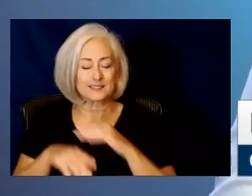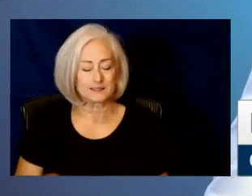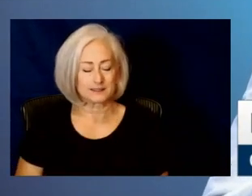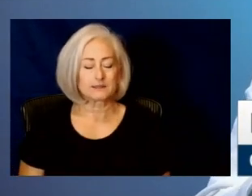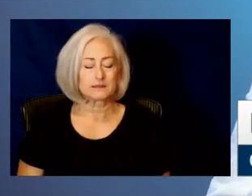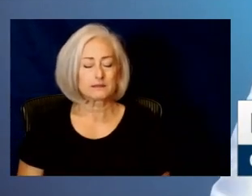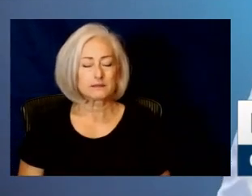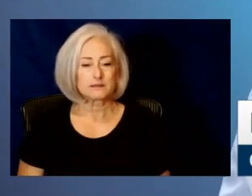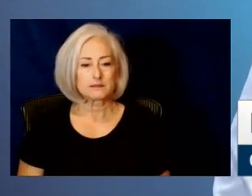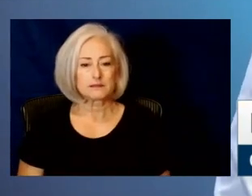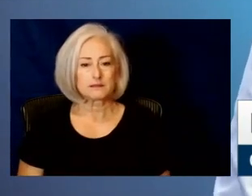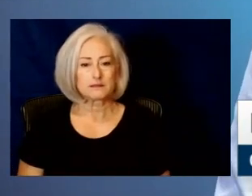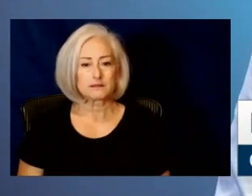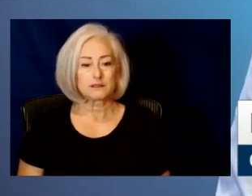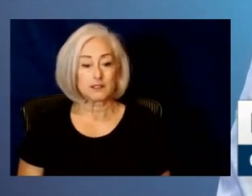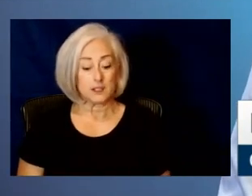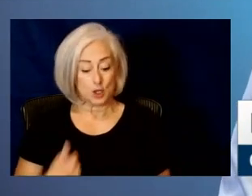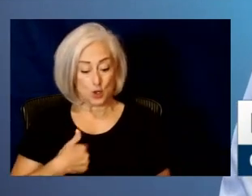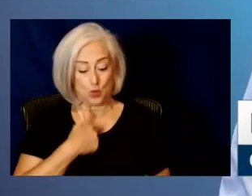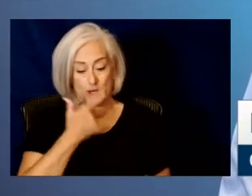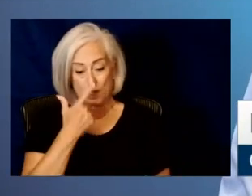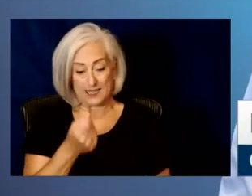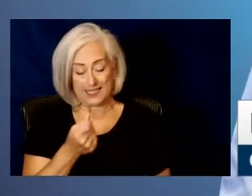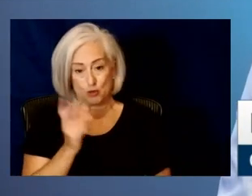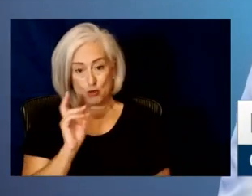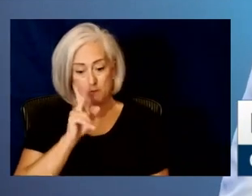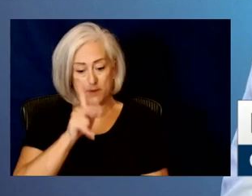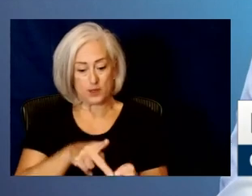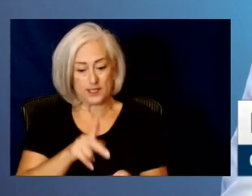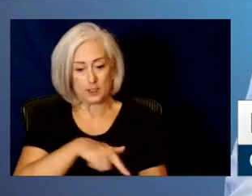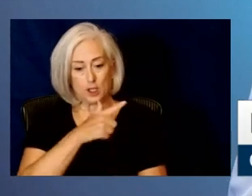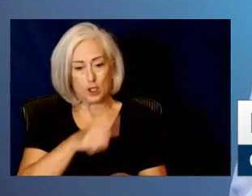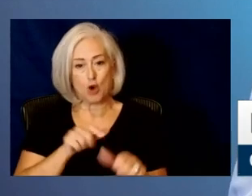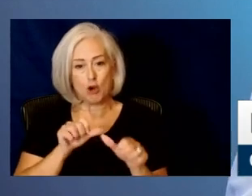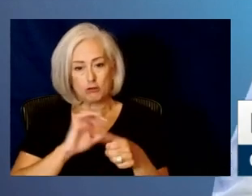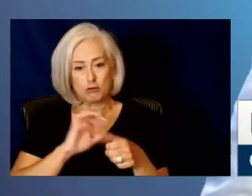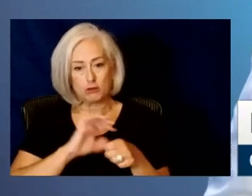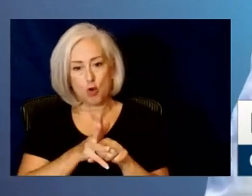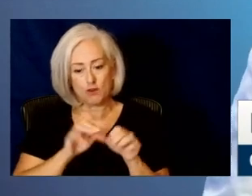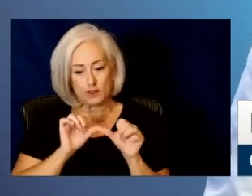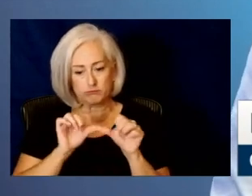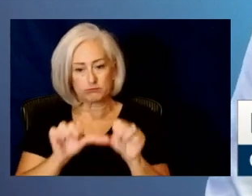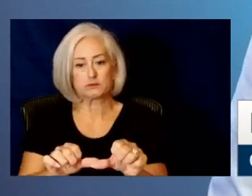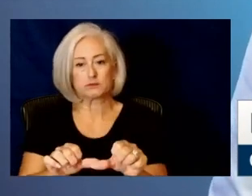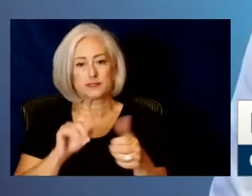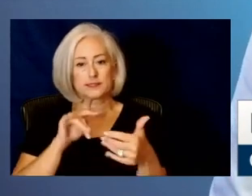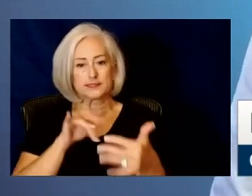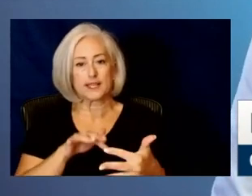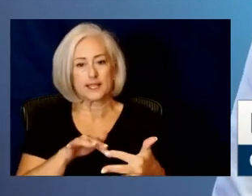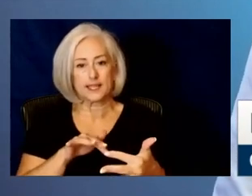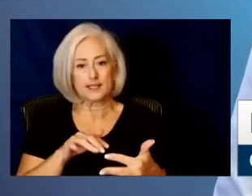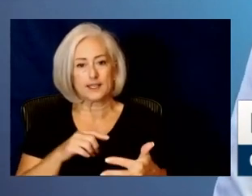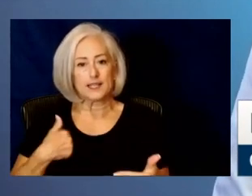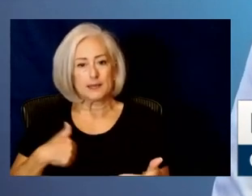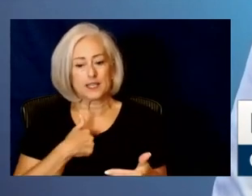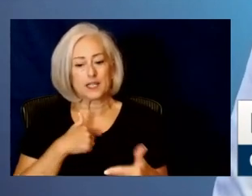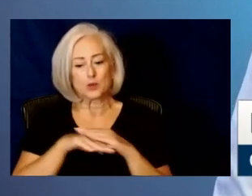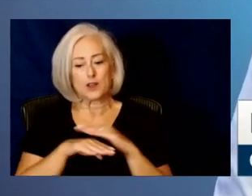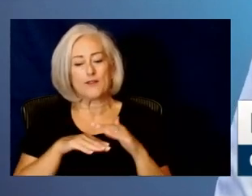We were very interested in participating in the long COVID study because of our access to rural populations here in the state of Kansas and